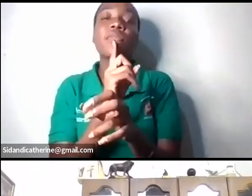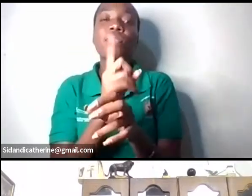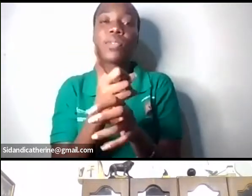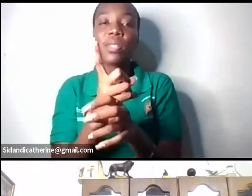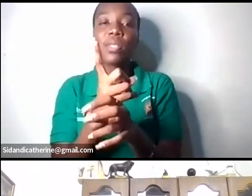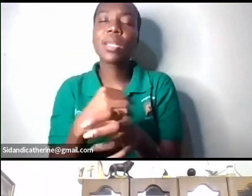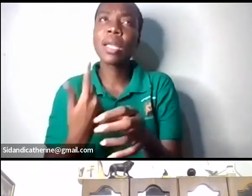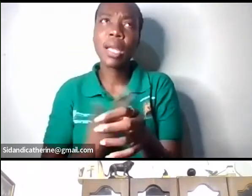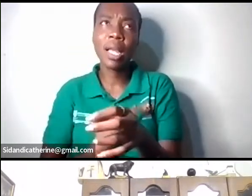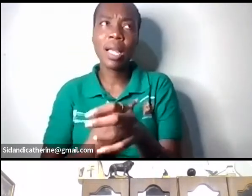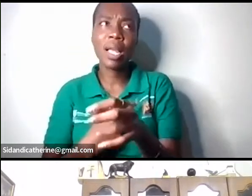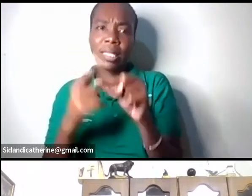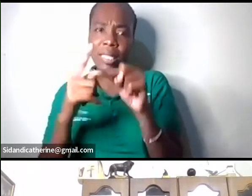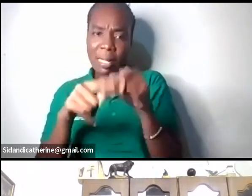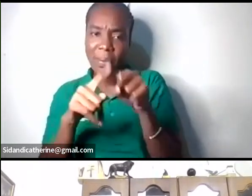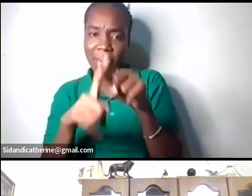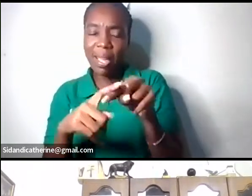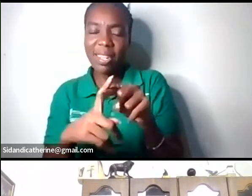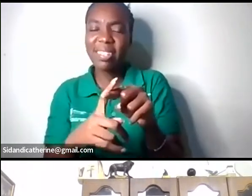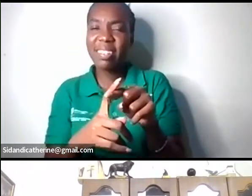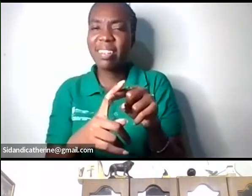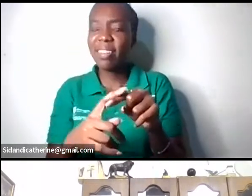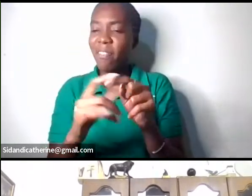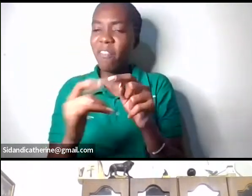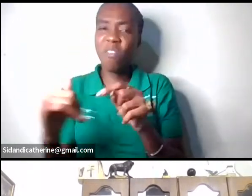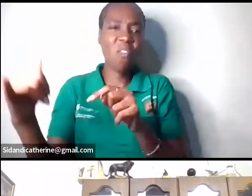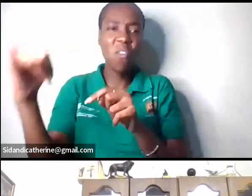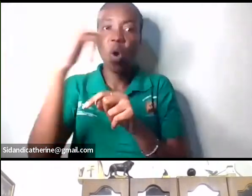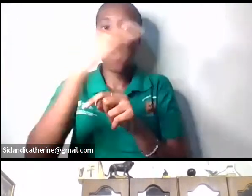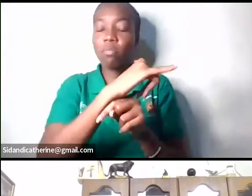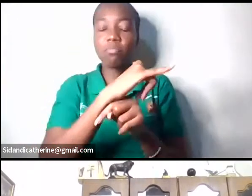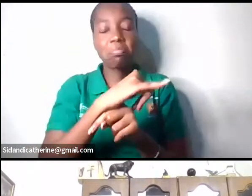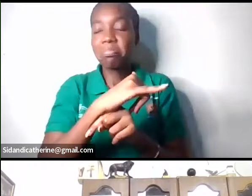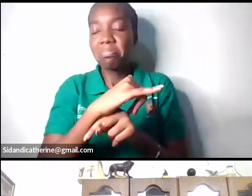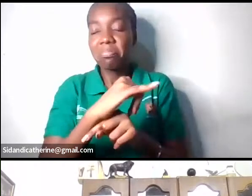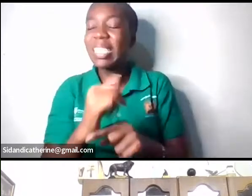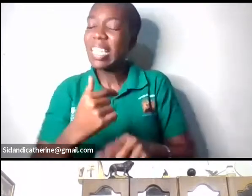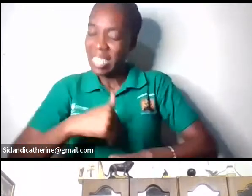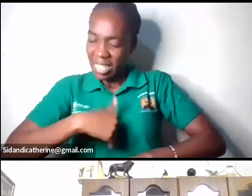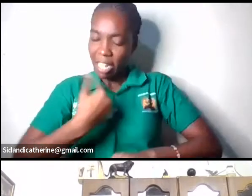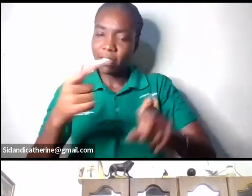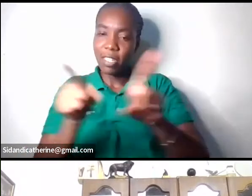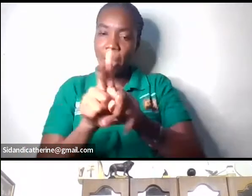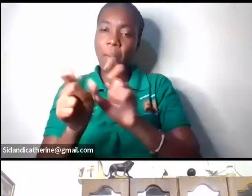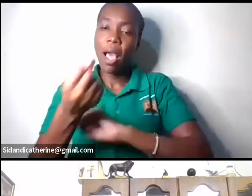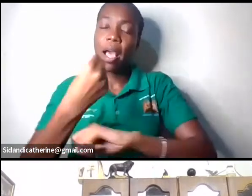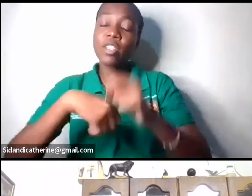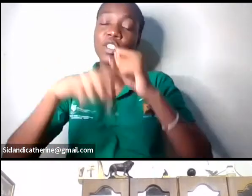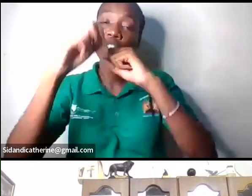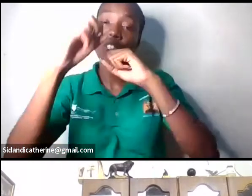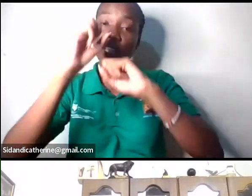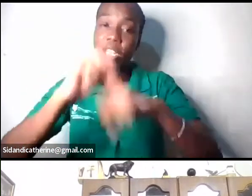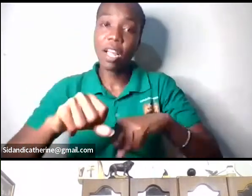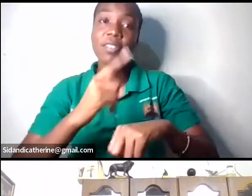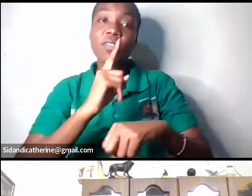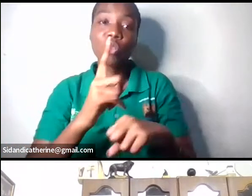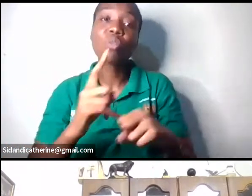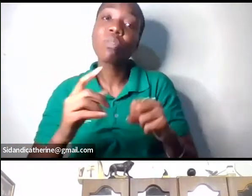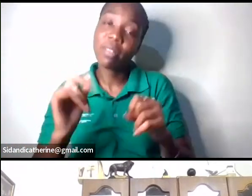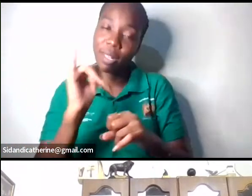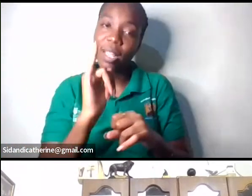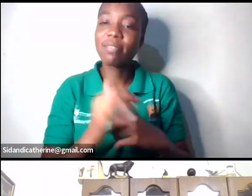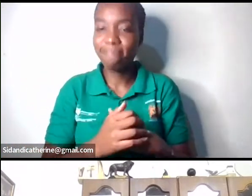only relying on foreigners, we are also doing it ourselves. Yeah. So that's very encouraging for